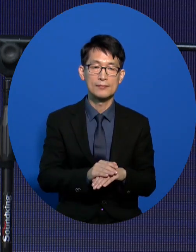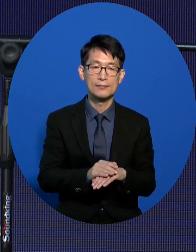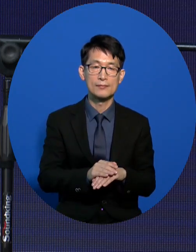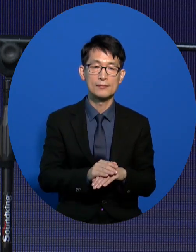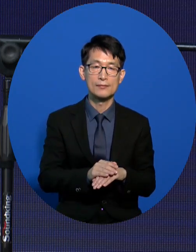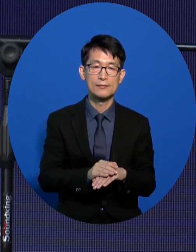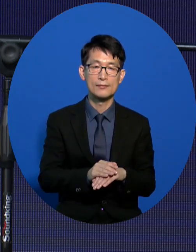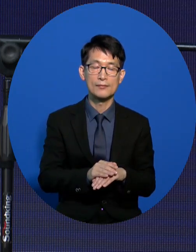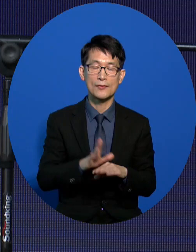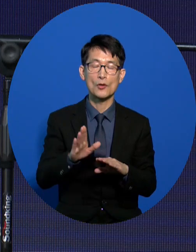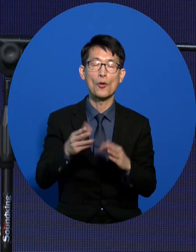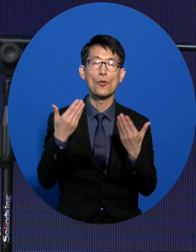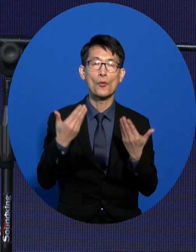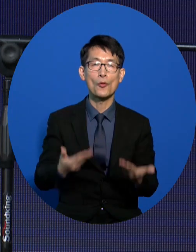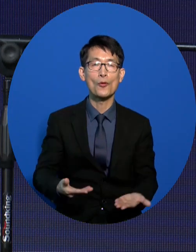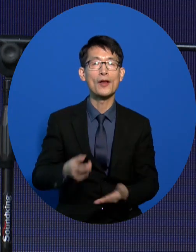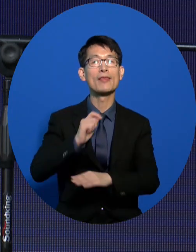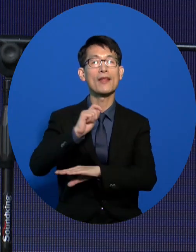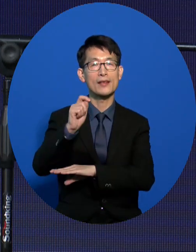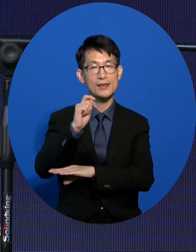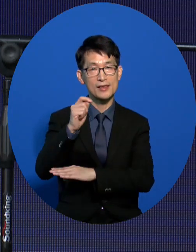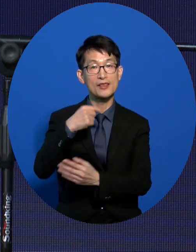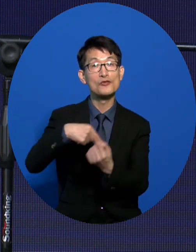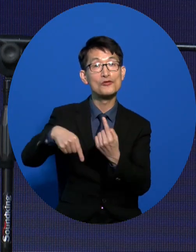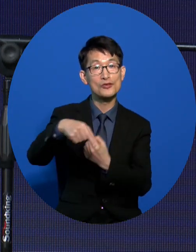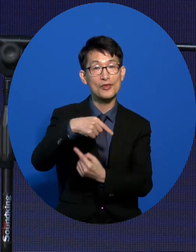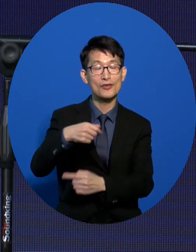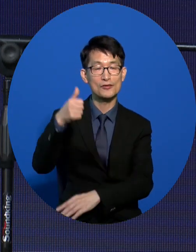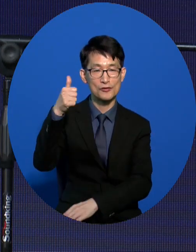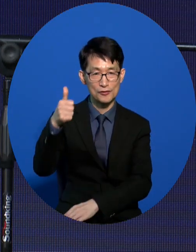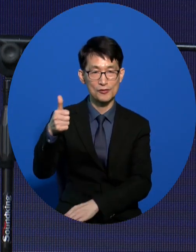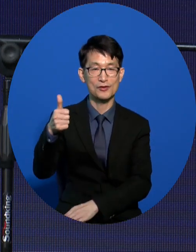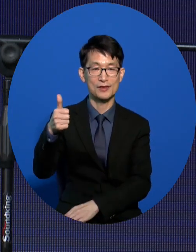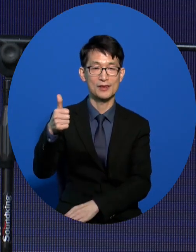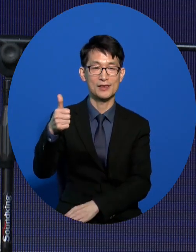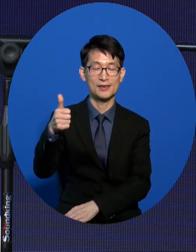And also to the